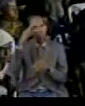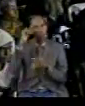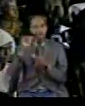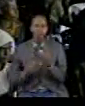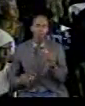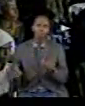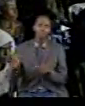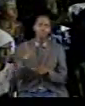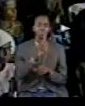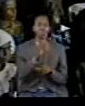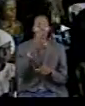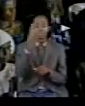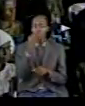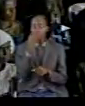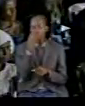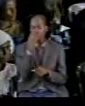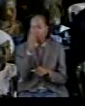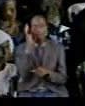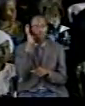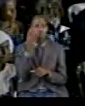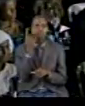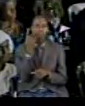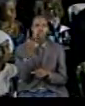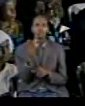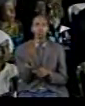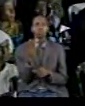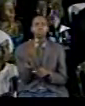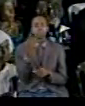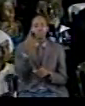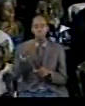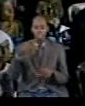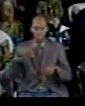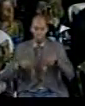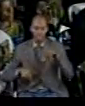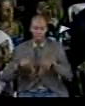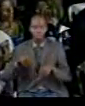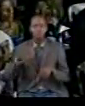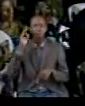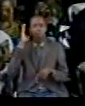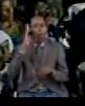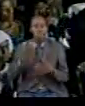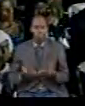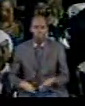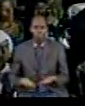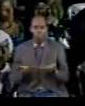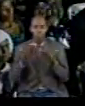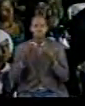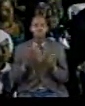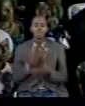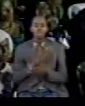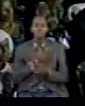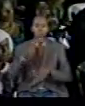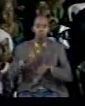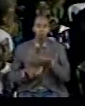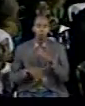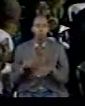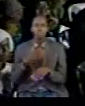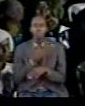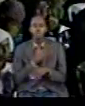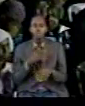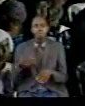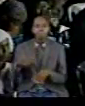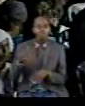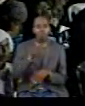Amen. The blind will see. Amen. The lame will rise up and walk. Amen. And those who